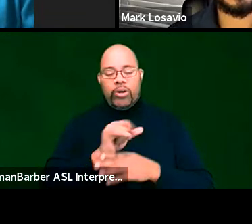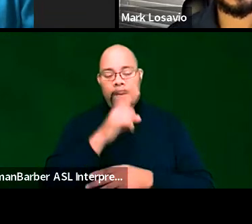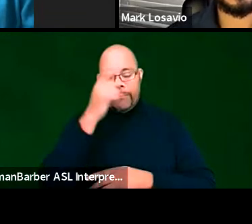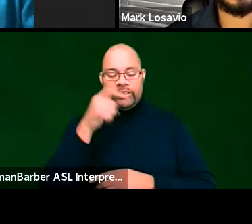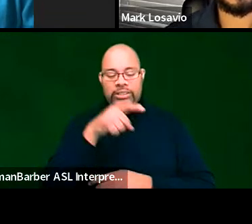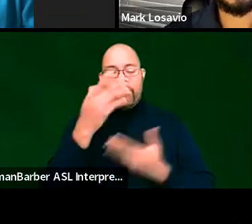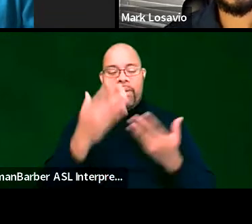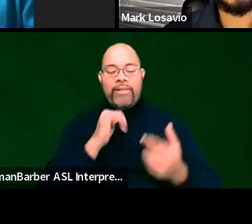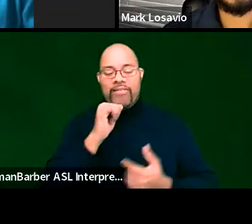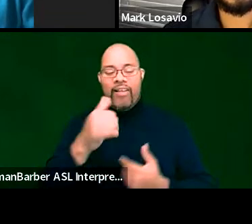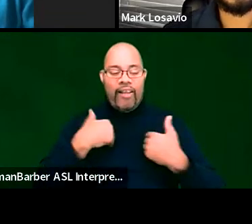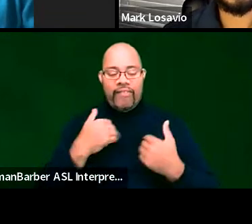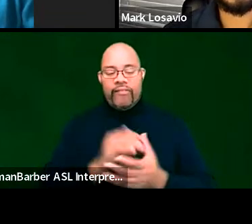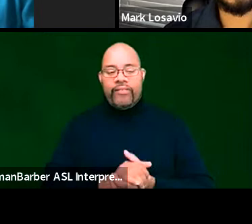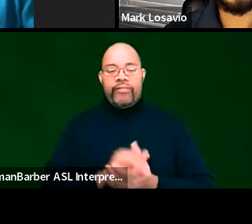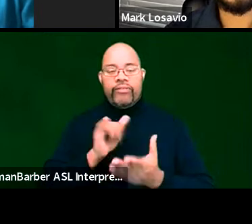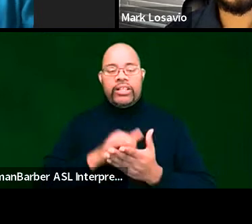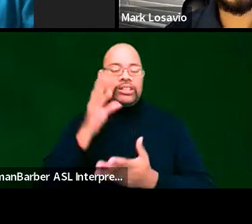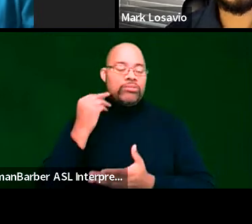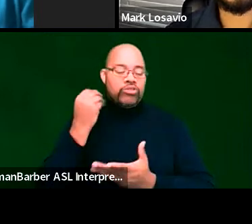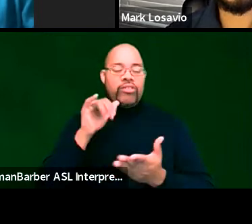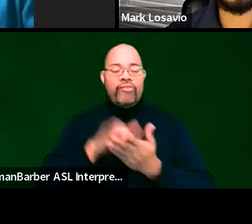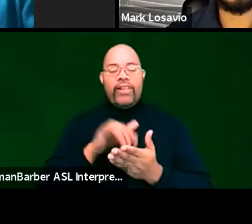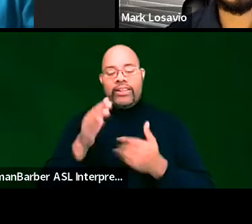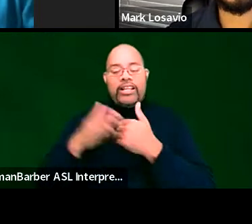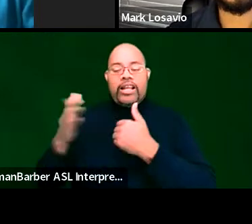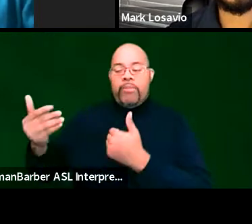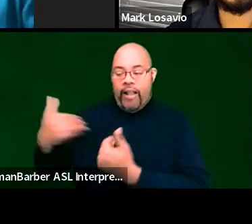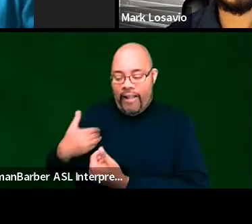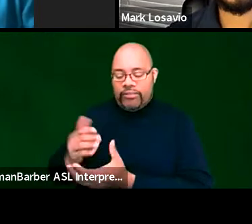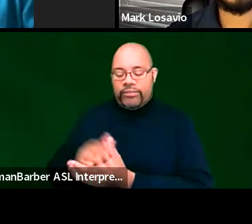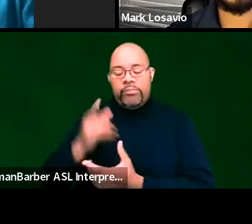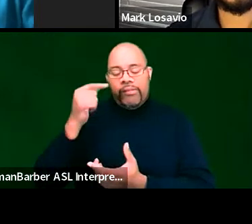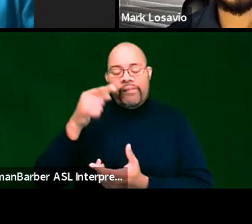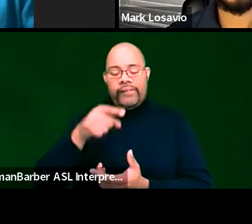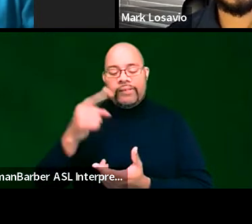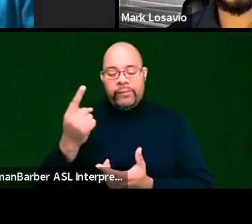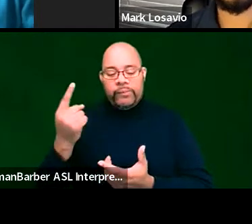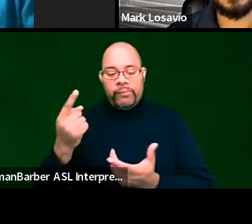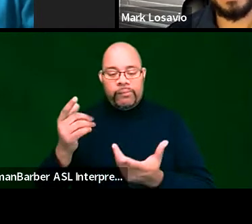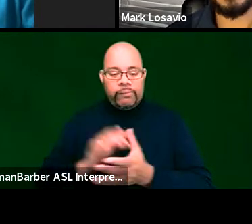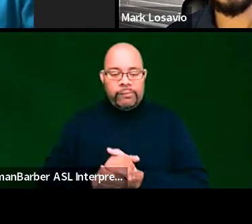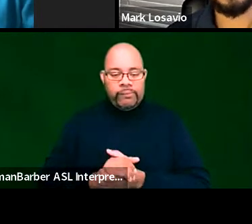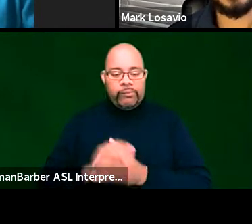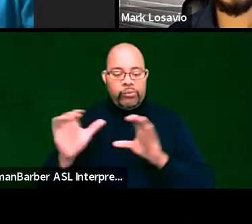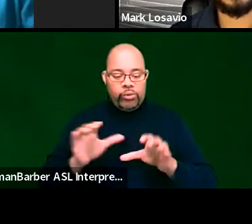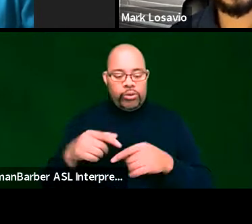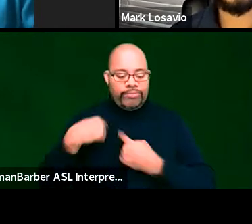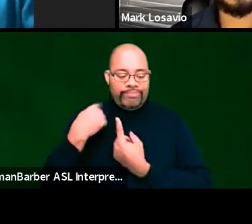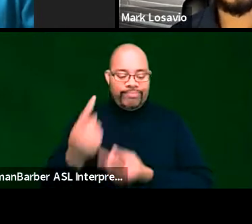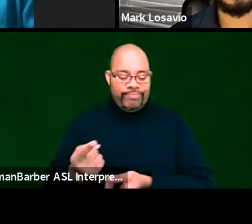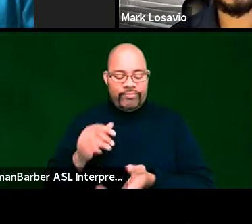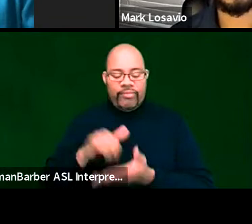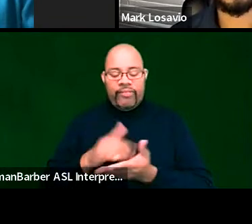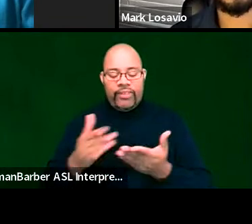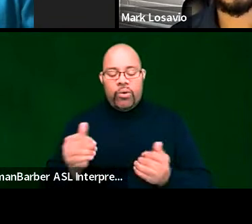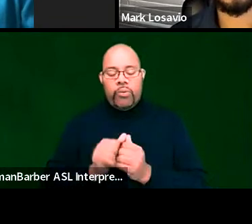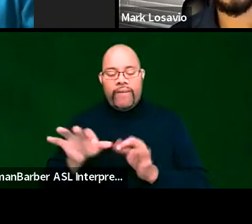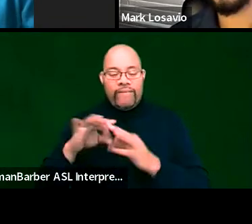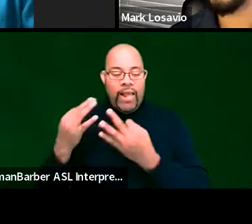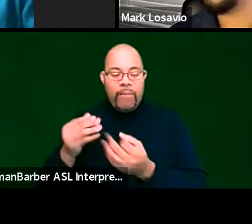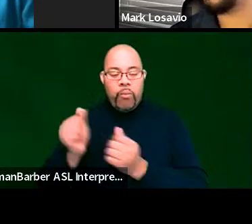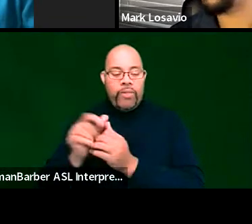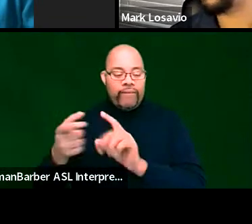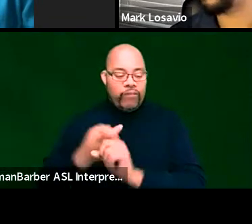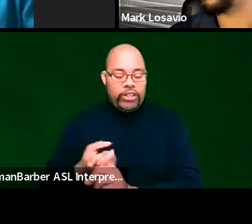they may not have those experiences that their neighbor has, right? Because they've always been doing, you know, these things with their family, with